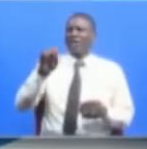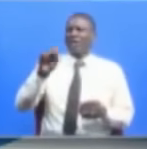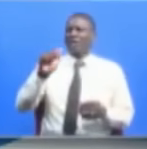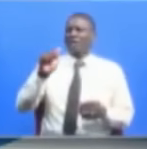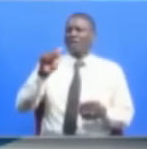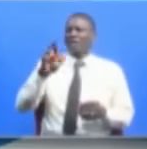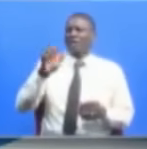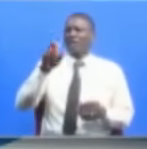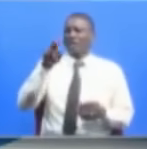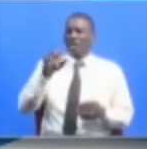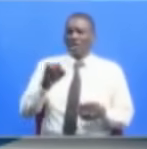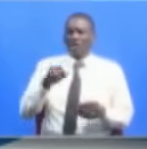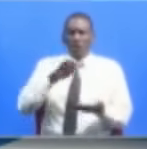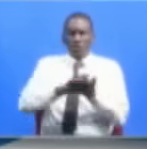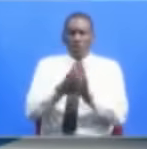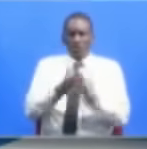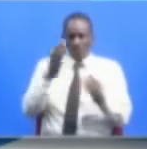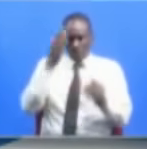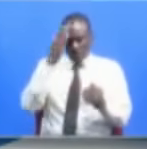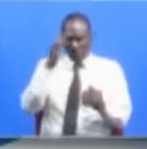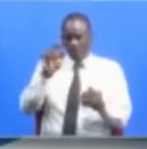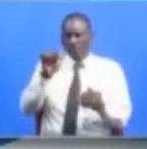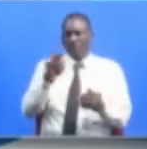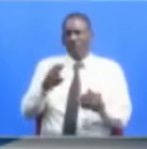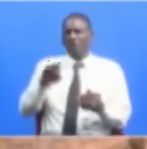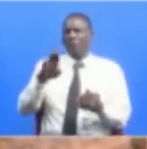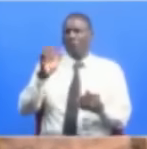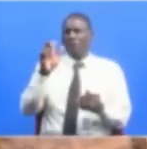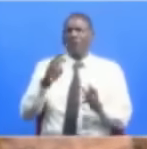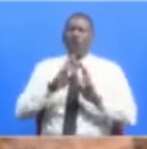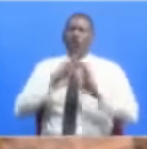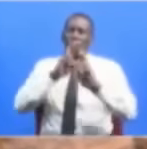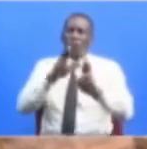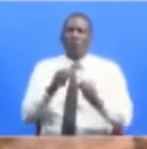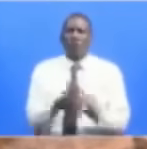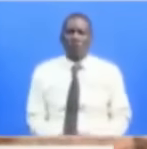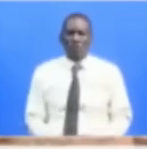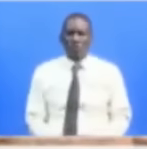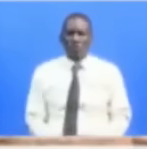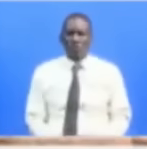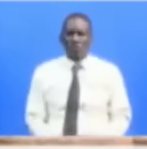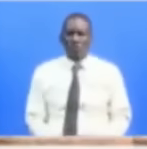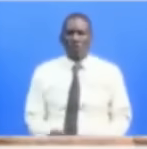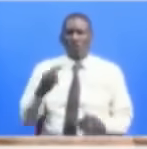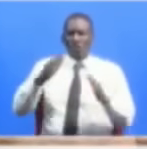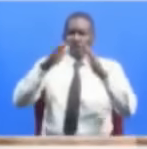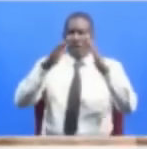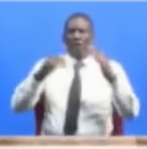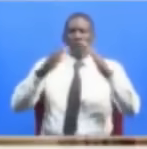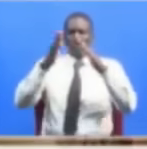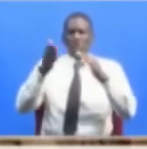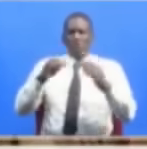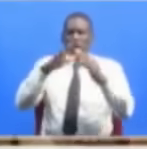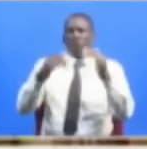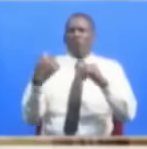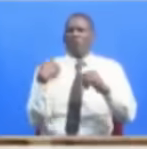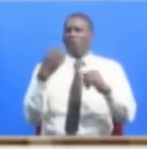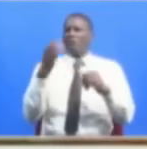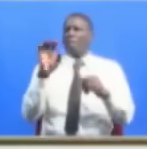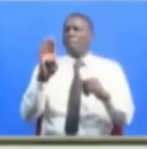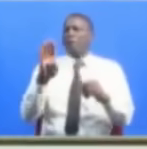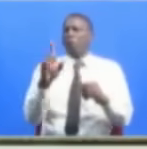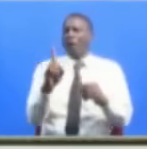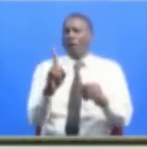missing. NTV's Brian Mushiri reports. The greenhouse apartment, house number B1, was the scene